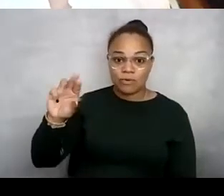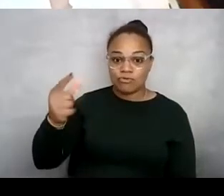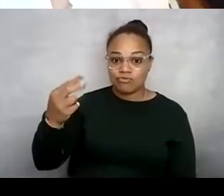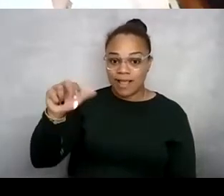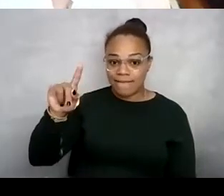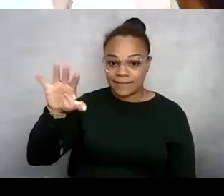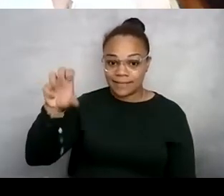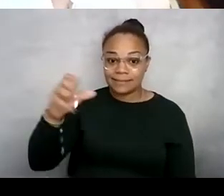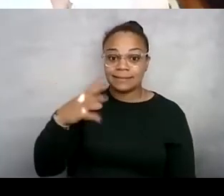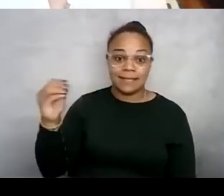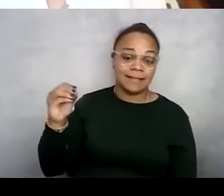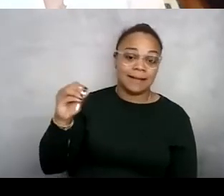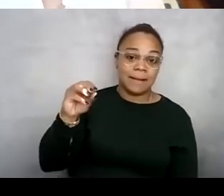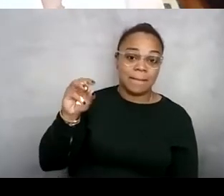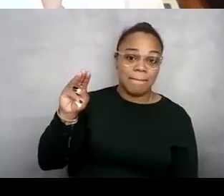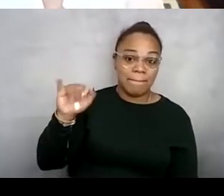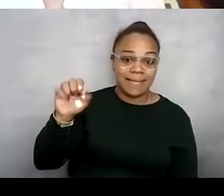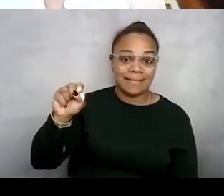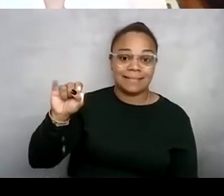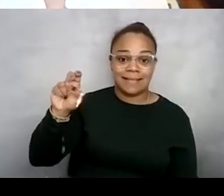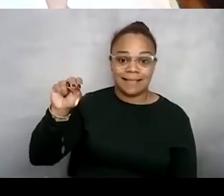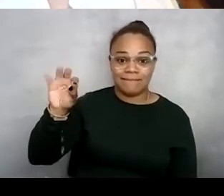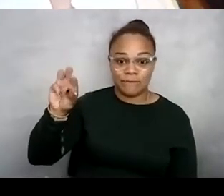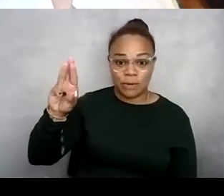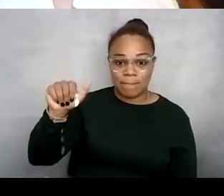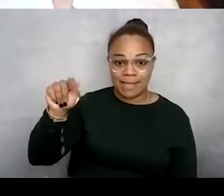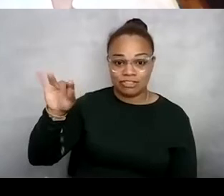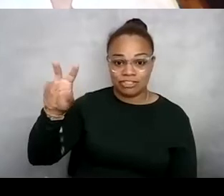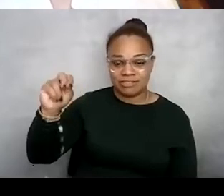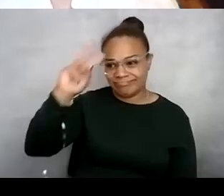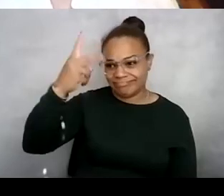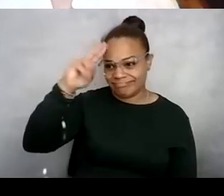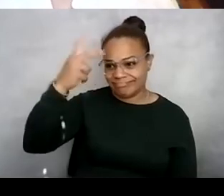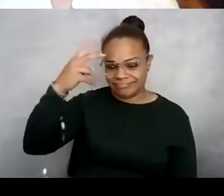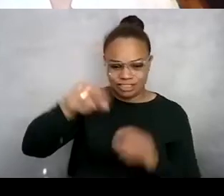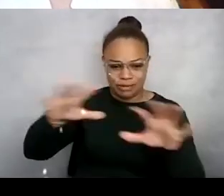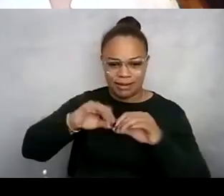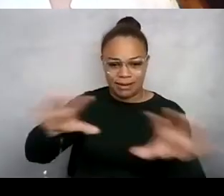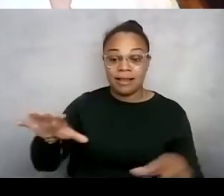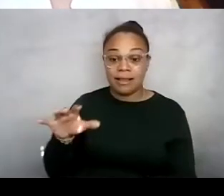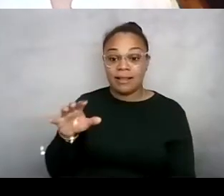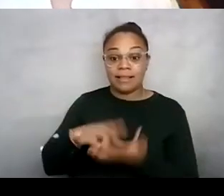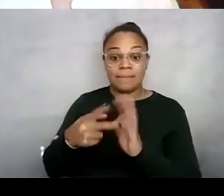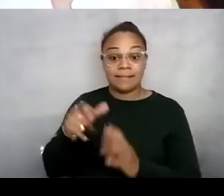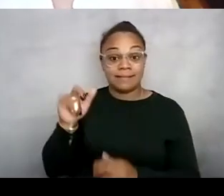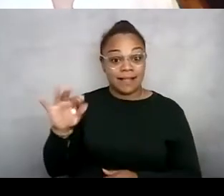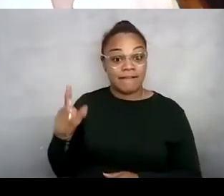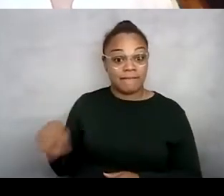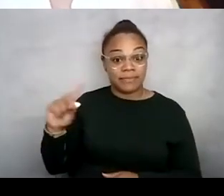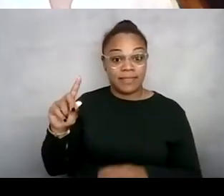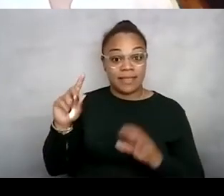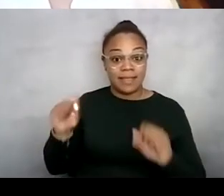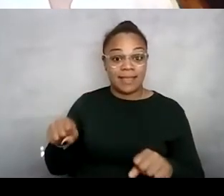disinformation. By that, I mean, if they are able to dismantle the machinery that allows us to translate power to the